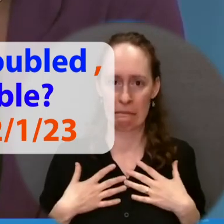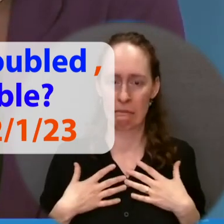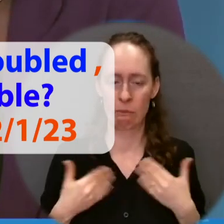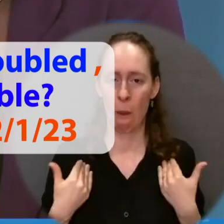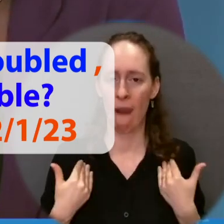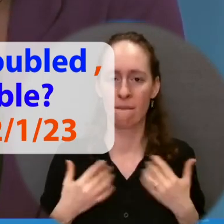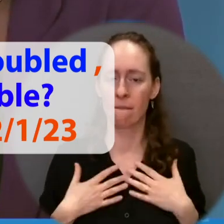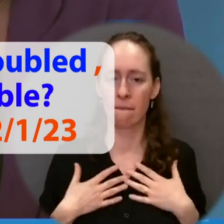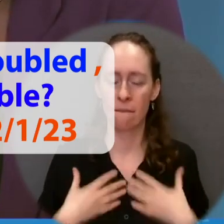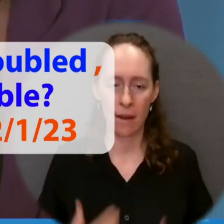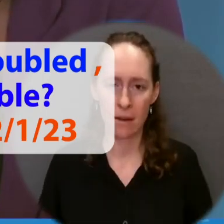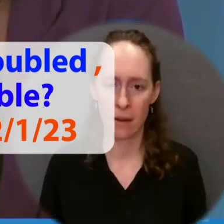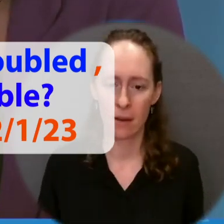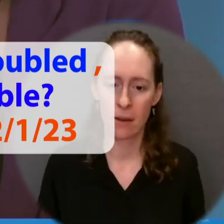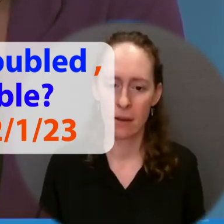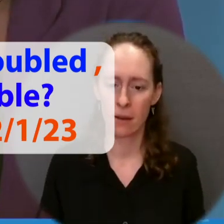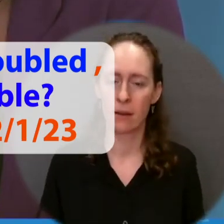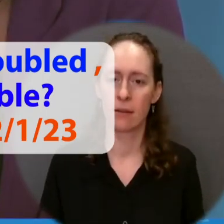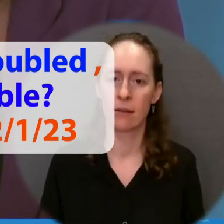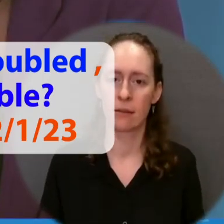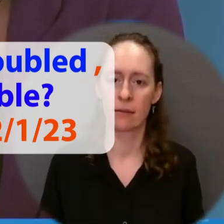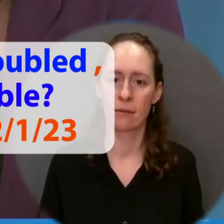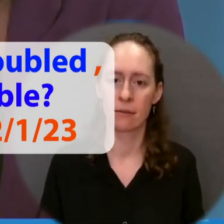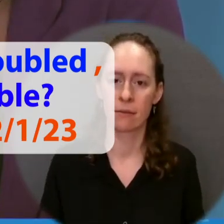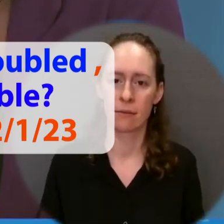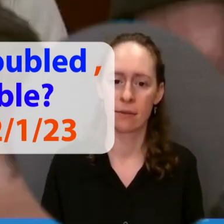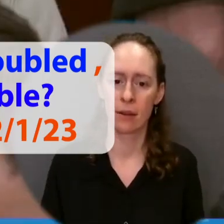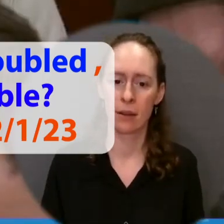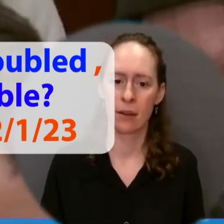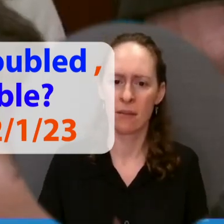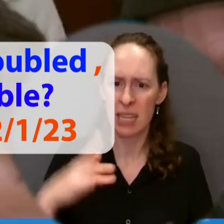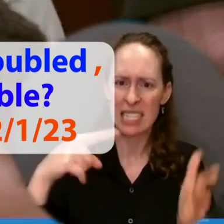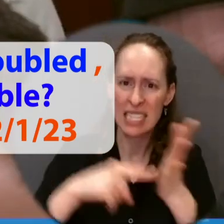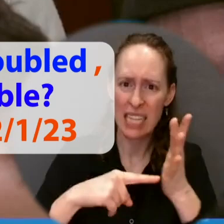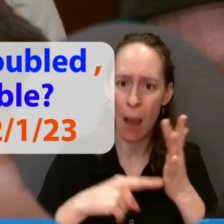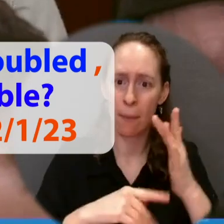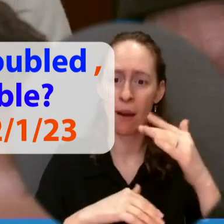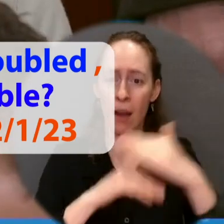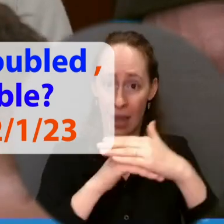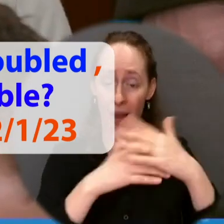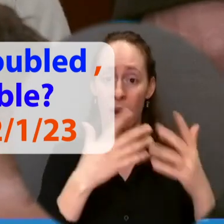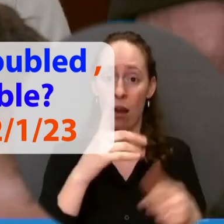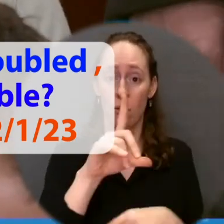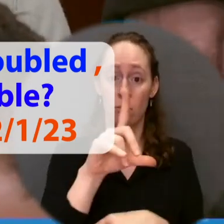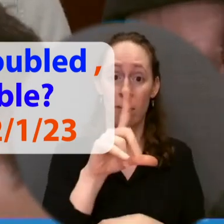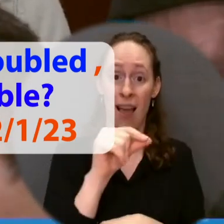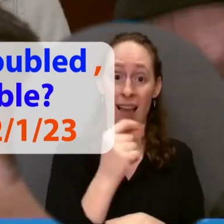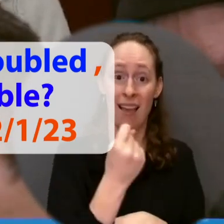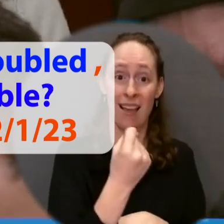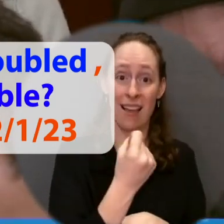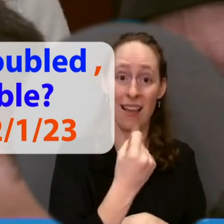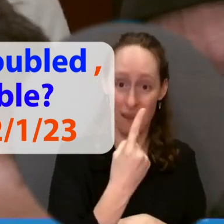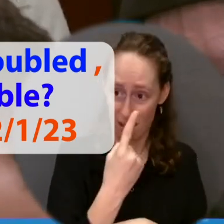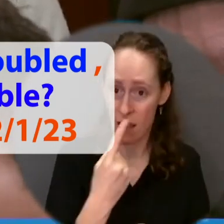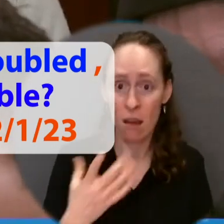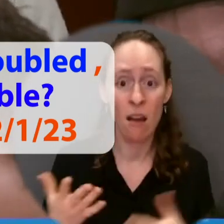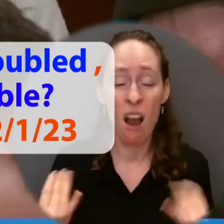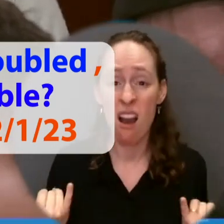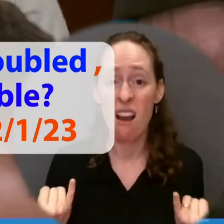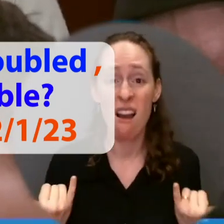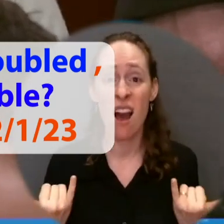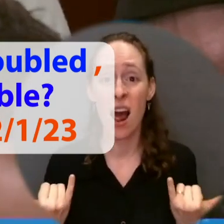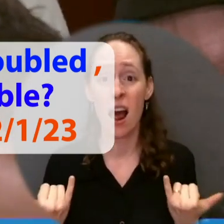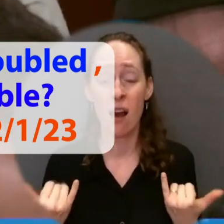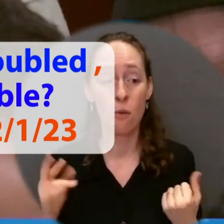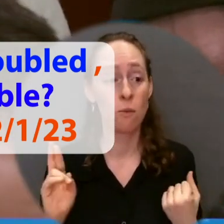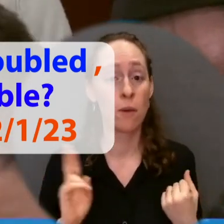And then on the debt itself, you said earlier that the difference between 2011 and now is the number of times that Republicans have been able to pass